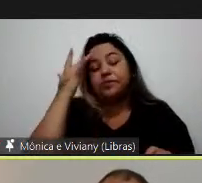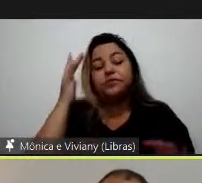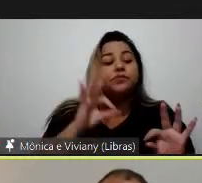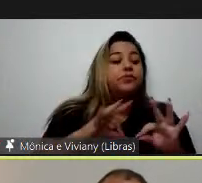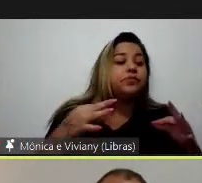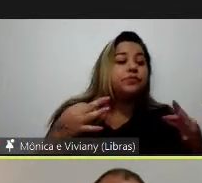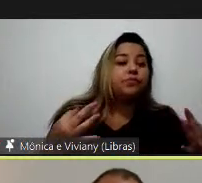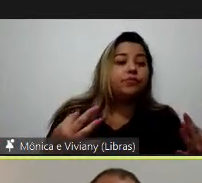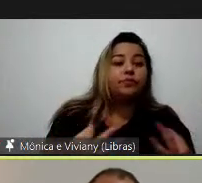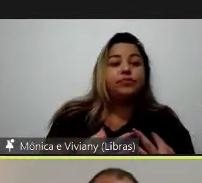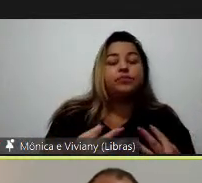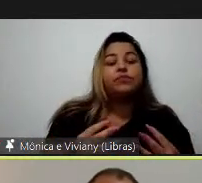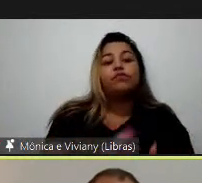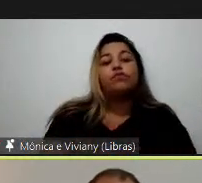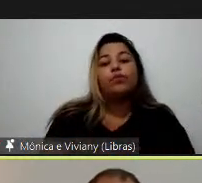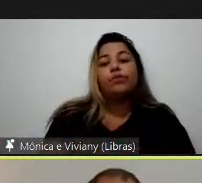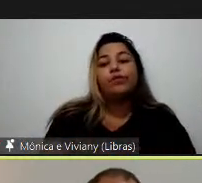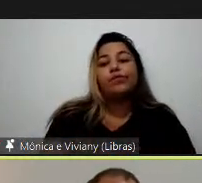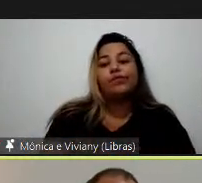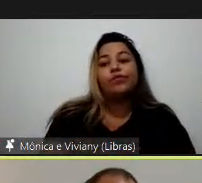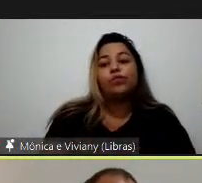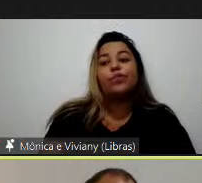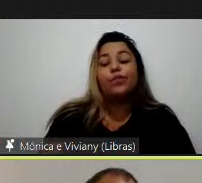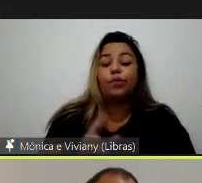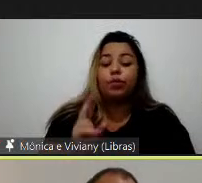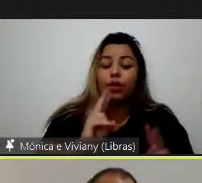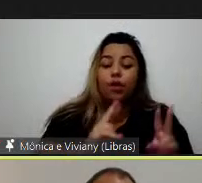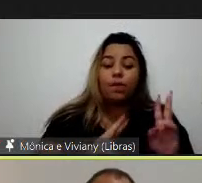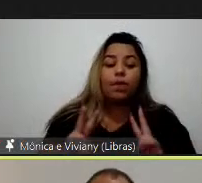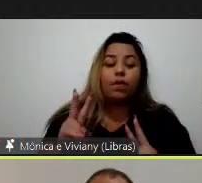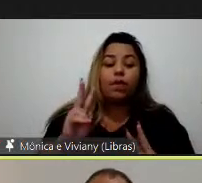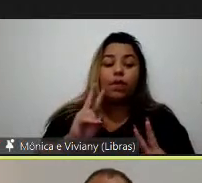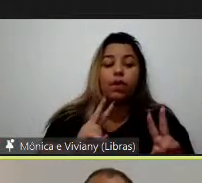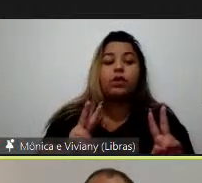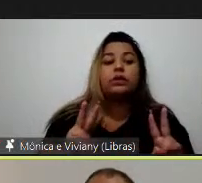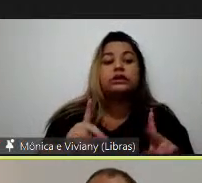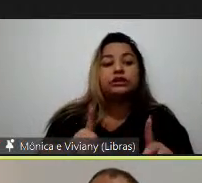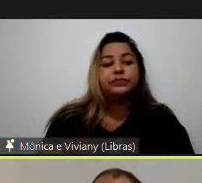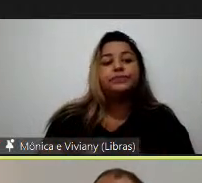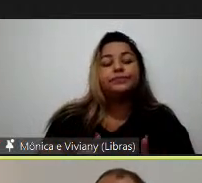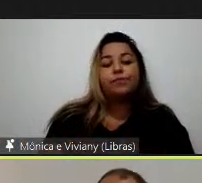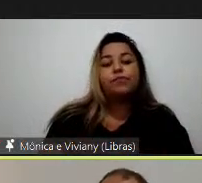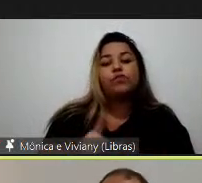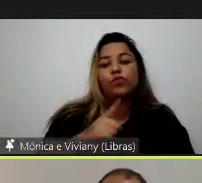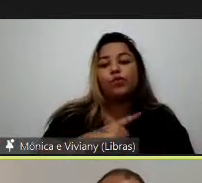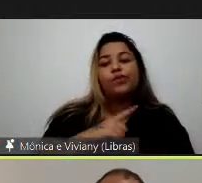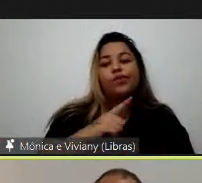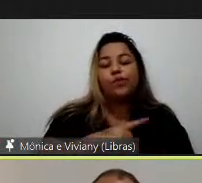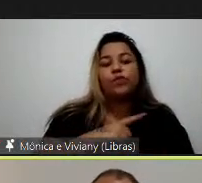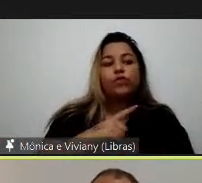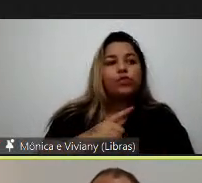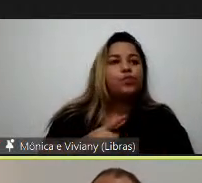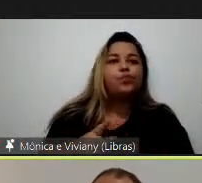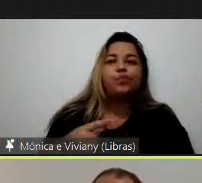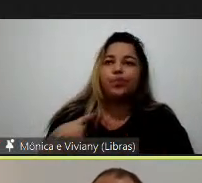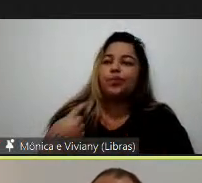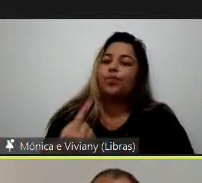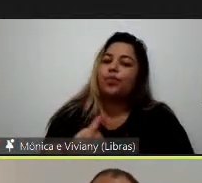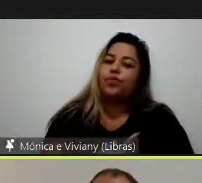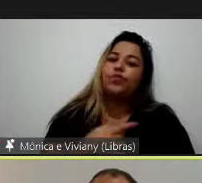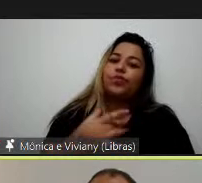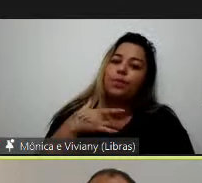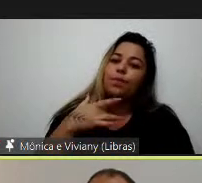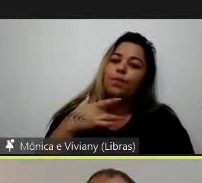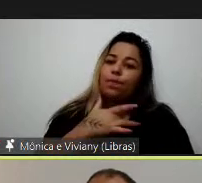So we have seen nutrition is really of extreme relevance for our health, but also for human well-being